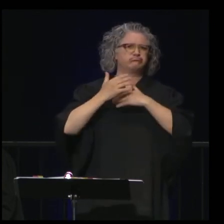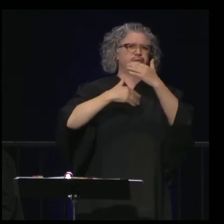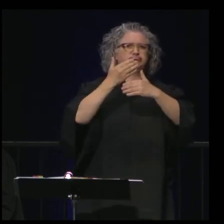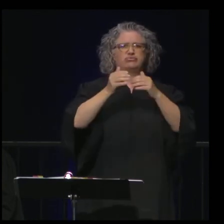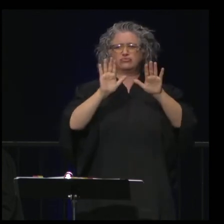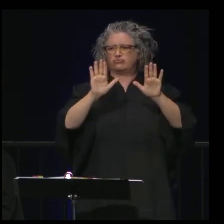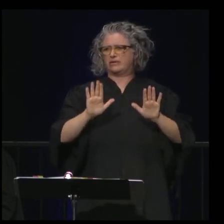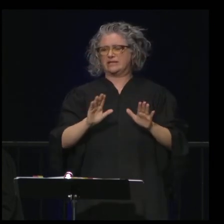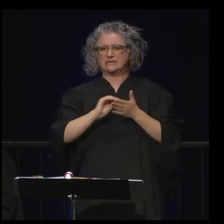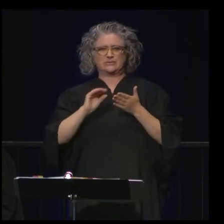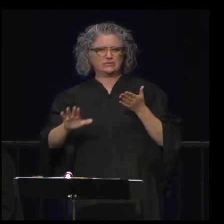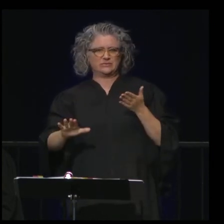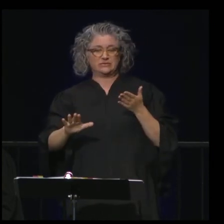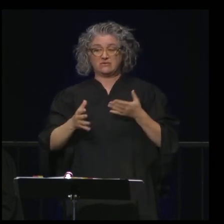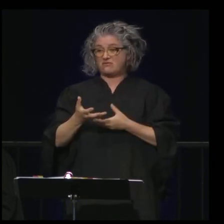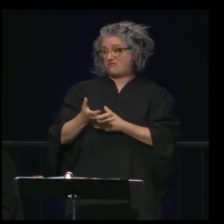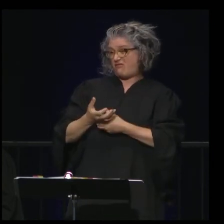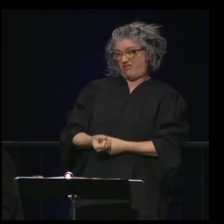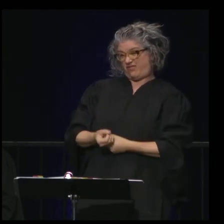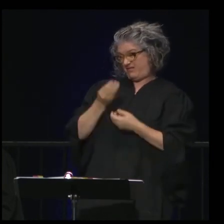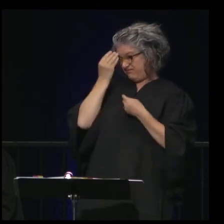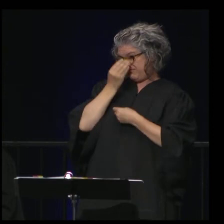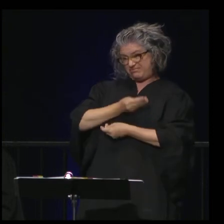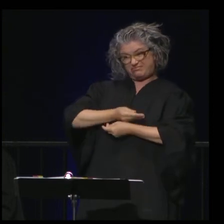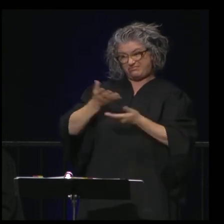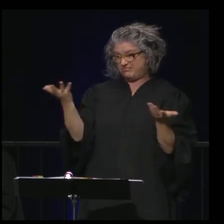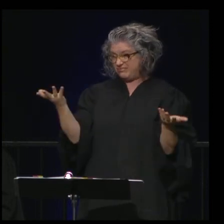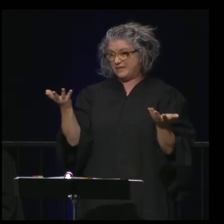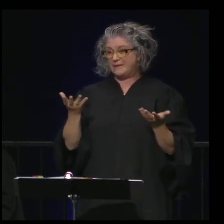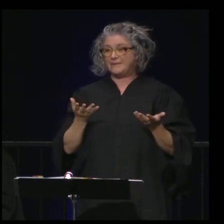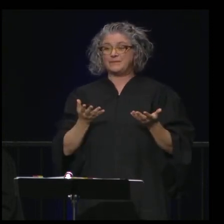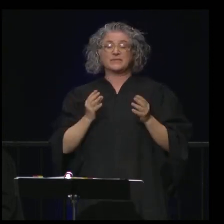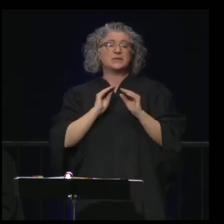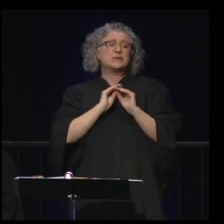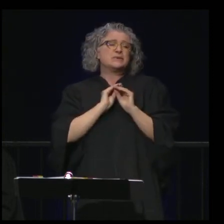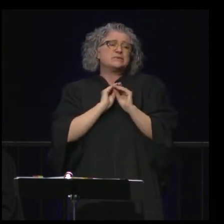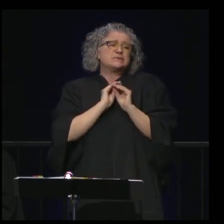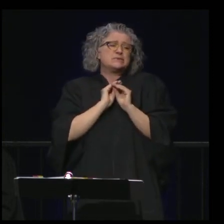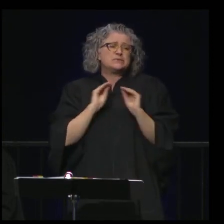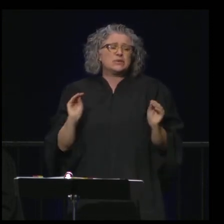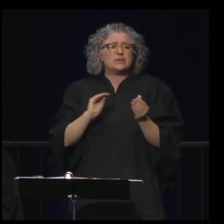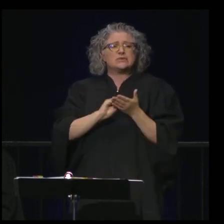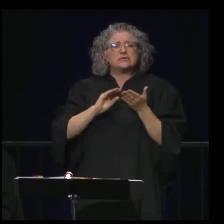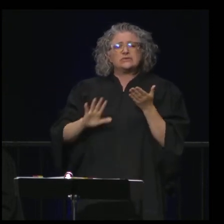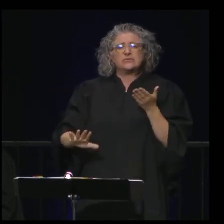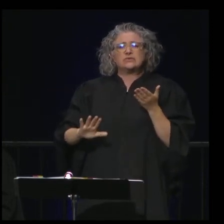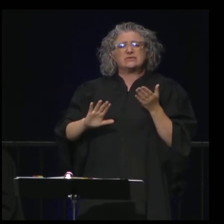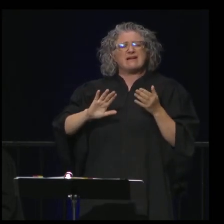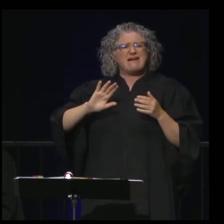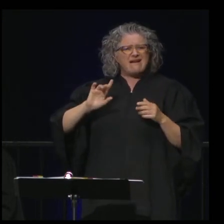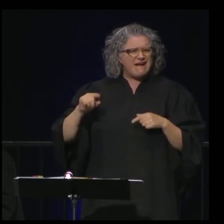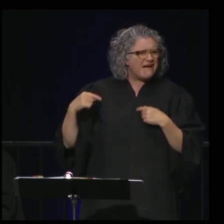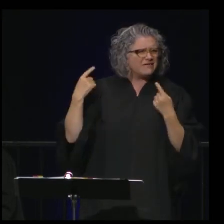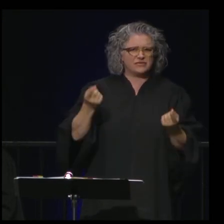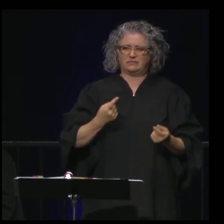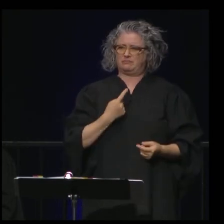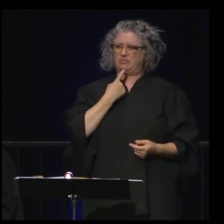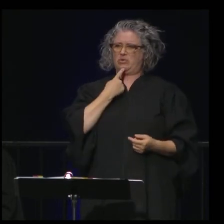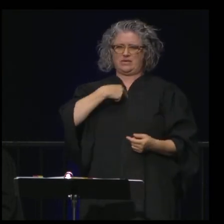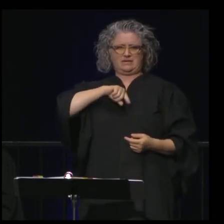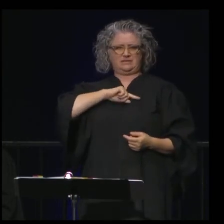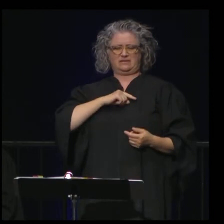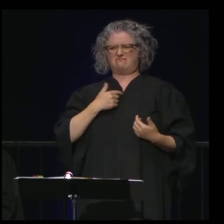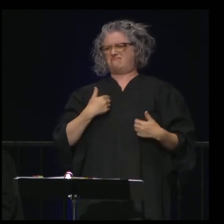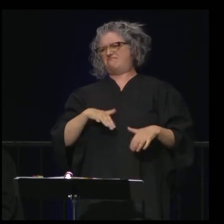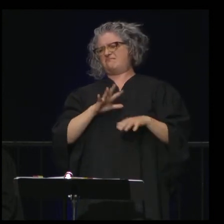with confidence, I can tell you that no student ever let us down. And as